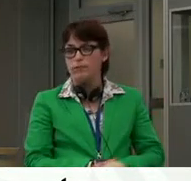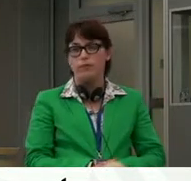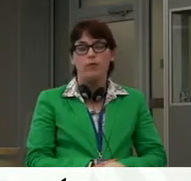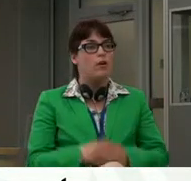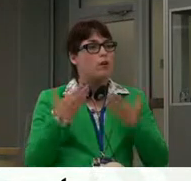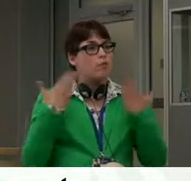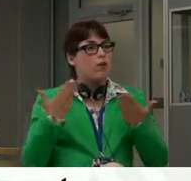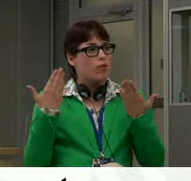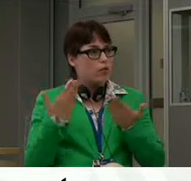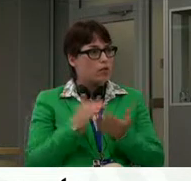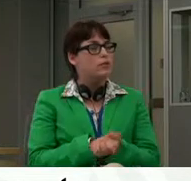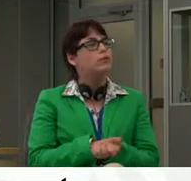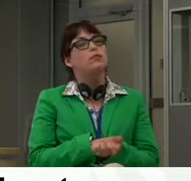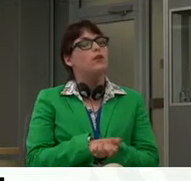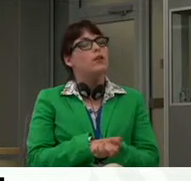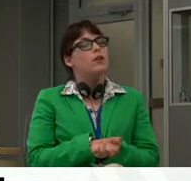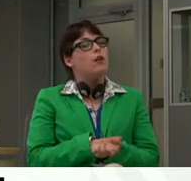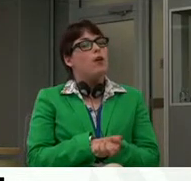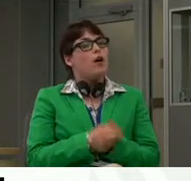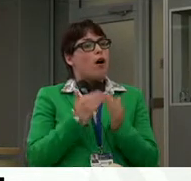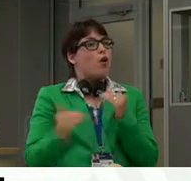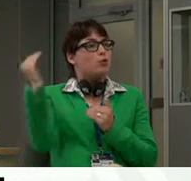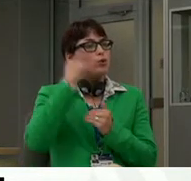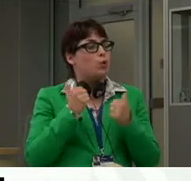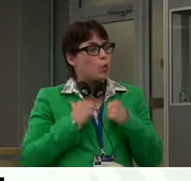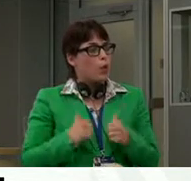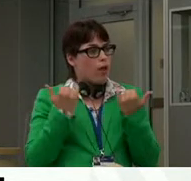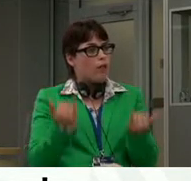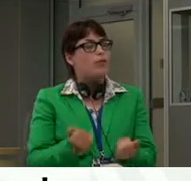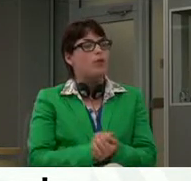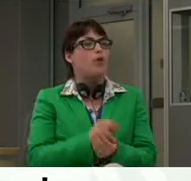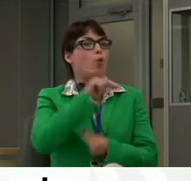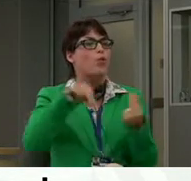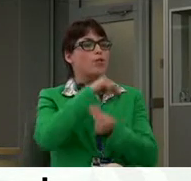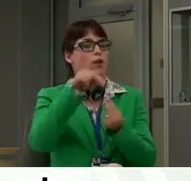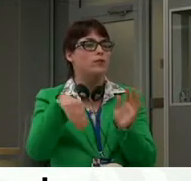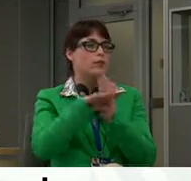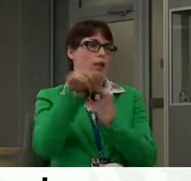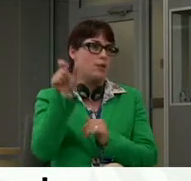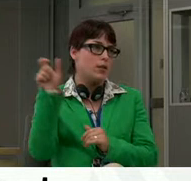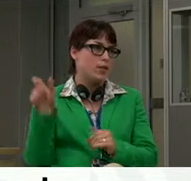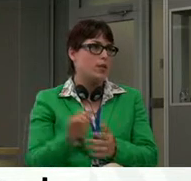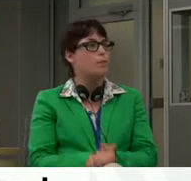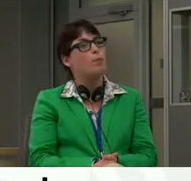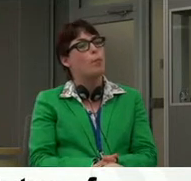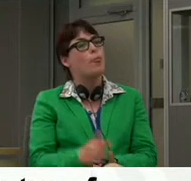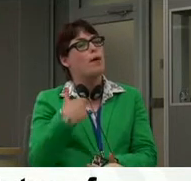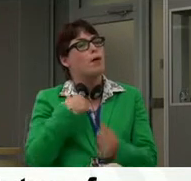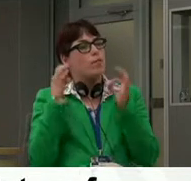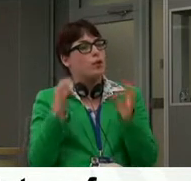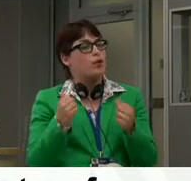intersectoral competences and policies. Now I would like to give the floor to the Minister of Welfare of the Republic of Latvia, Mr. Uldis